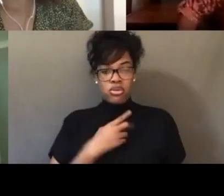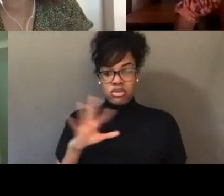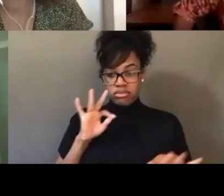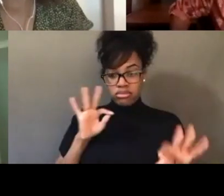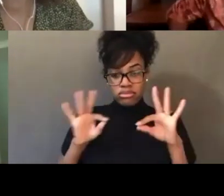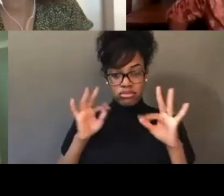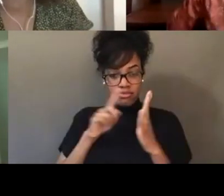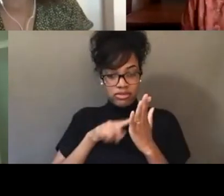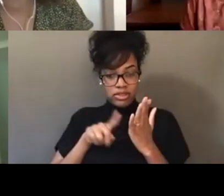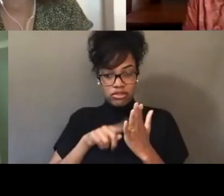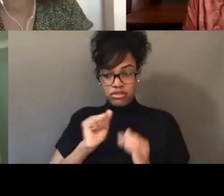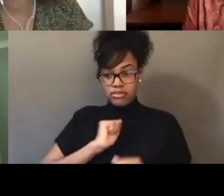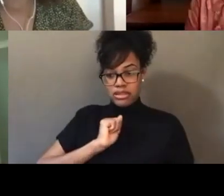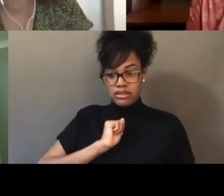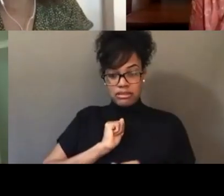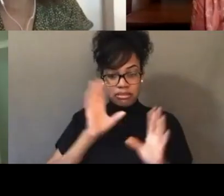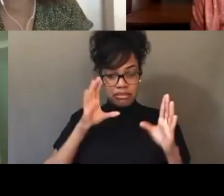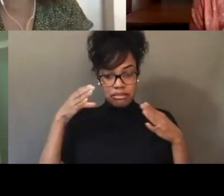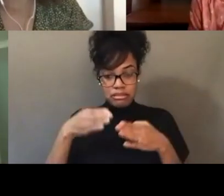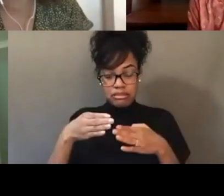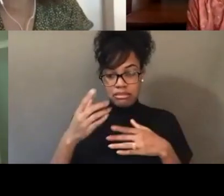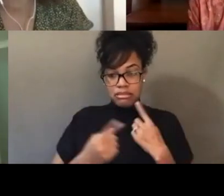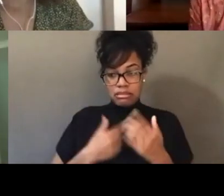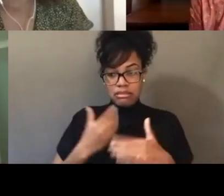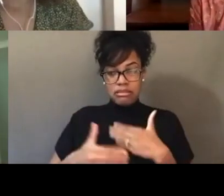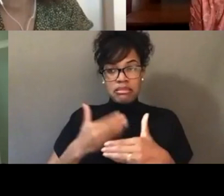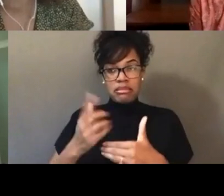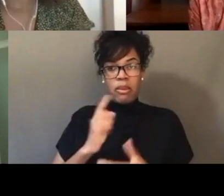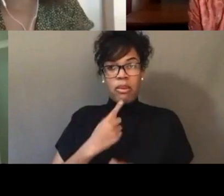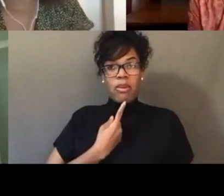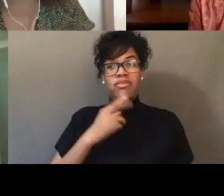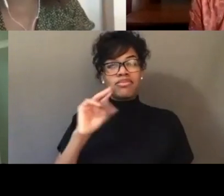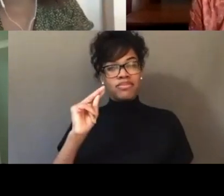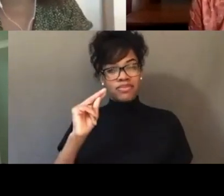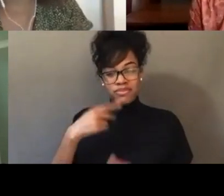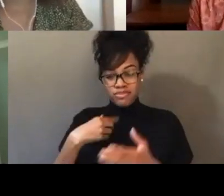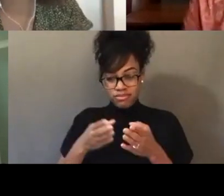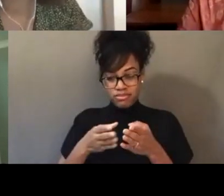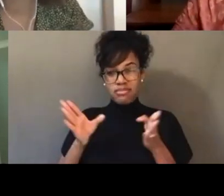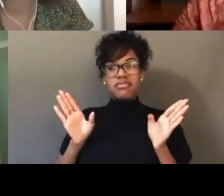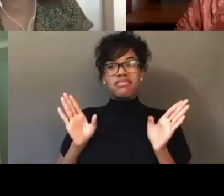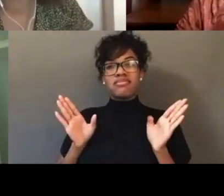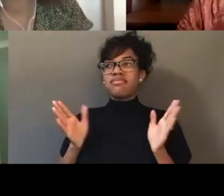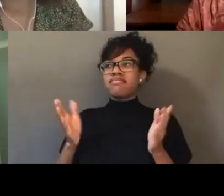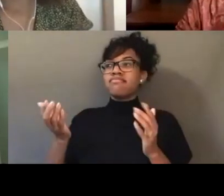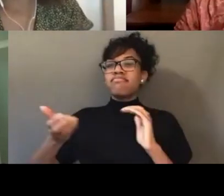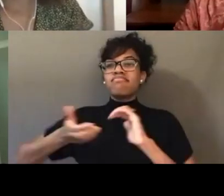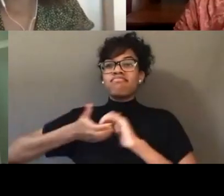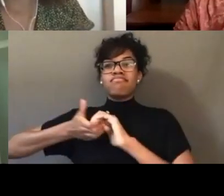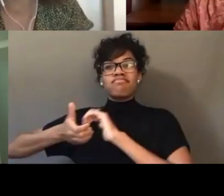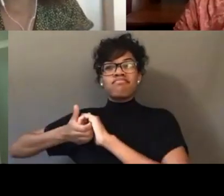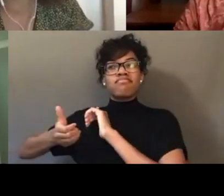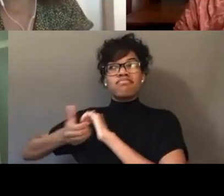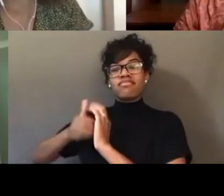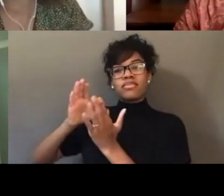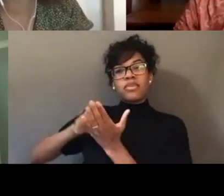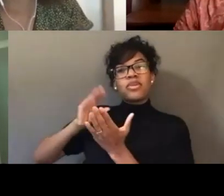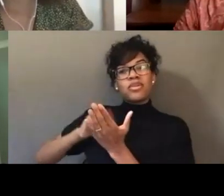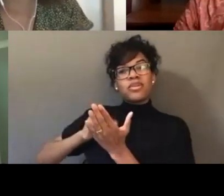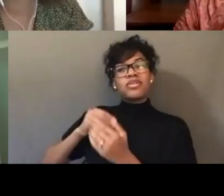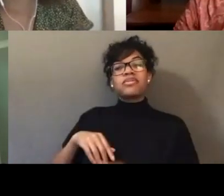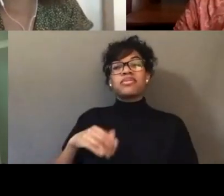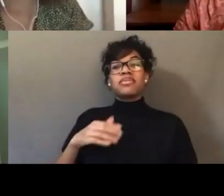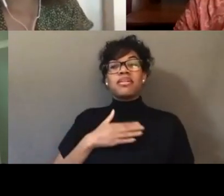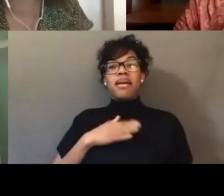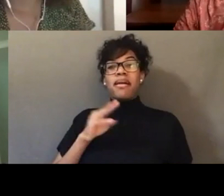be collaborative, reach out within your school walls and beyond your school walls. And again, I have to shout out my MAPSO crew.